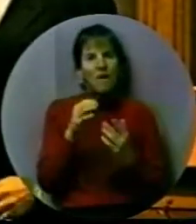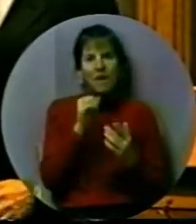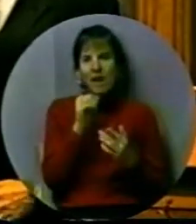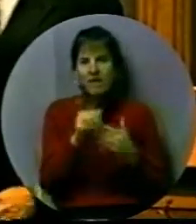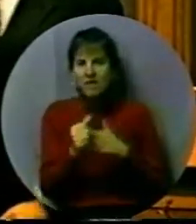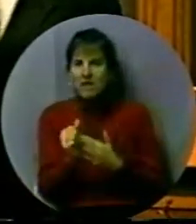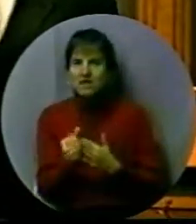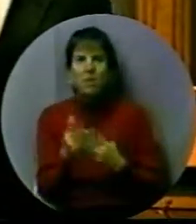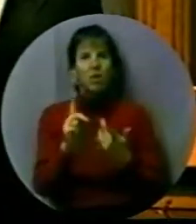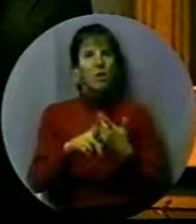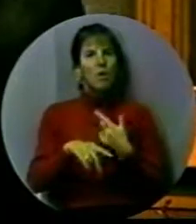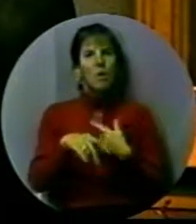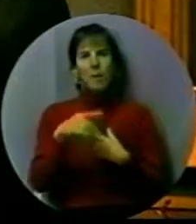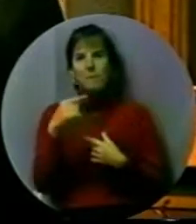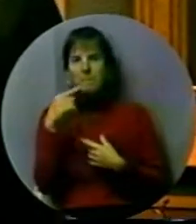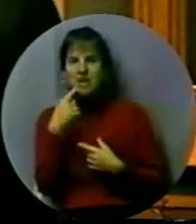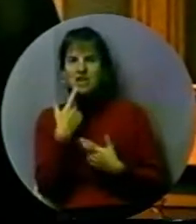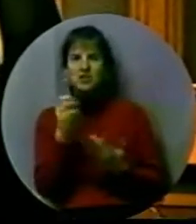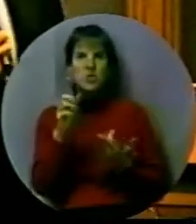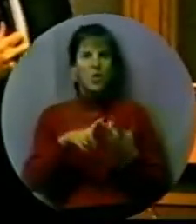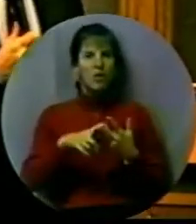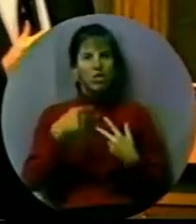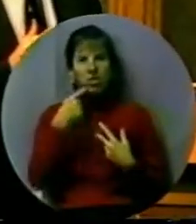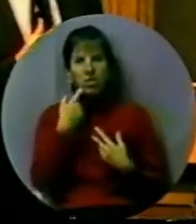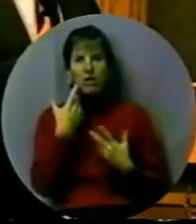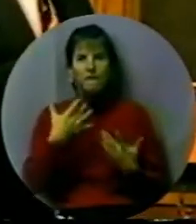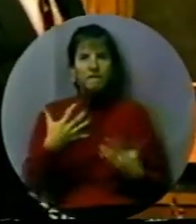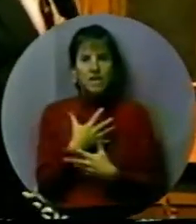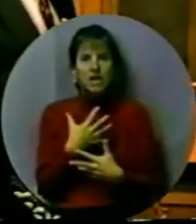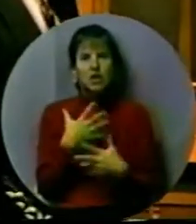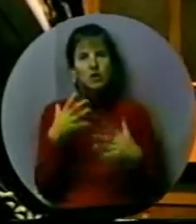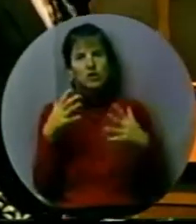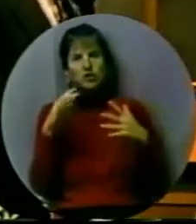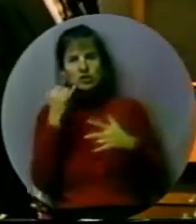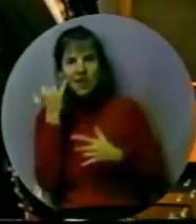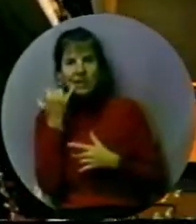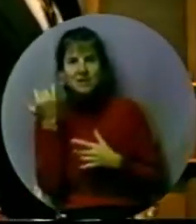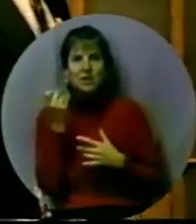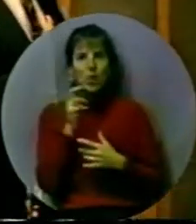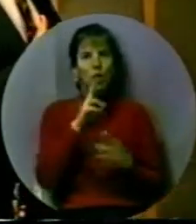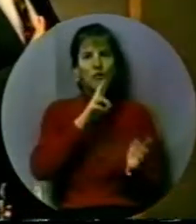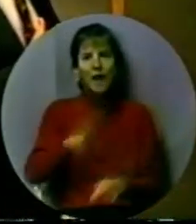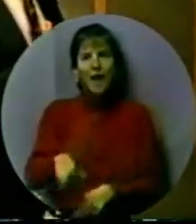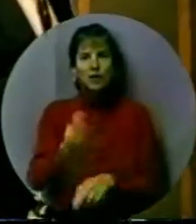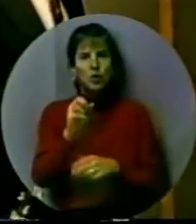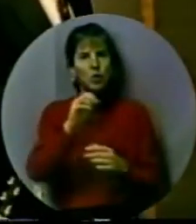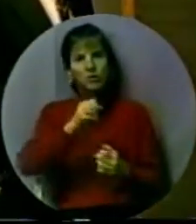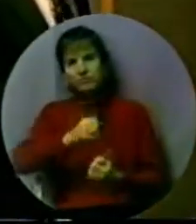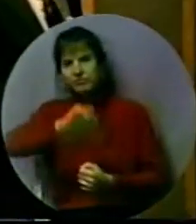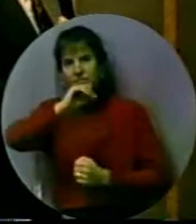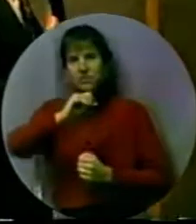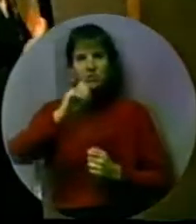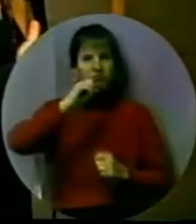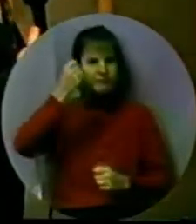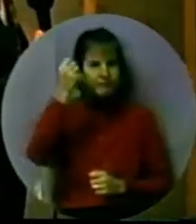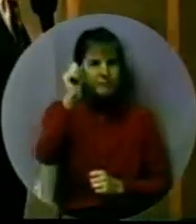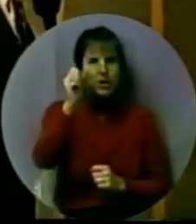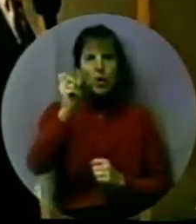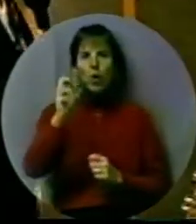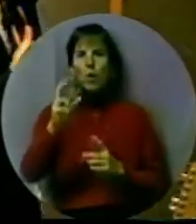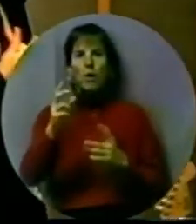or bitterness, or resentment, or insecurity, or fear, or jealousy, or reaction, or retaliation, or